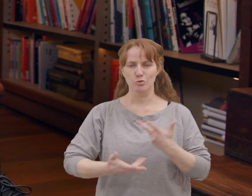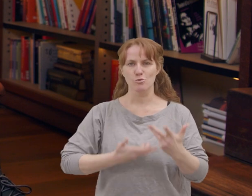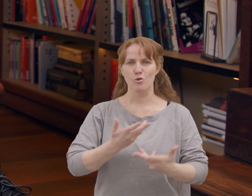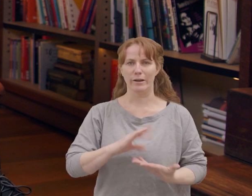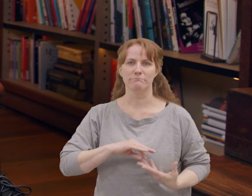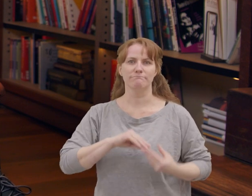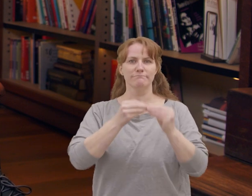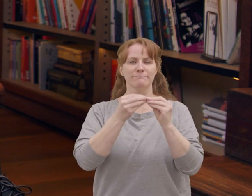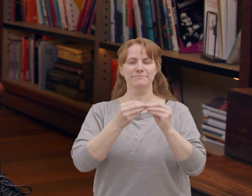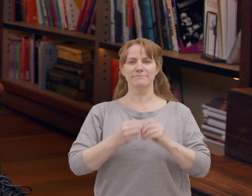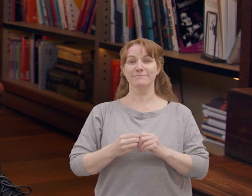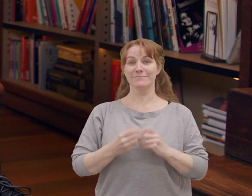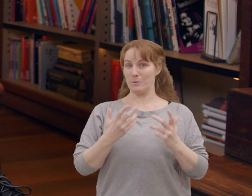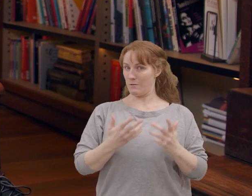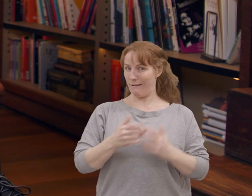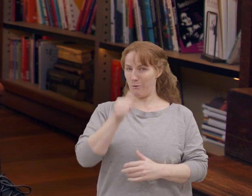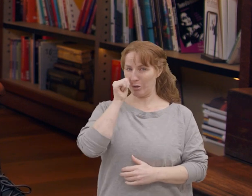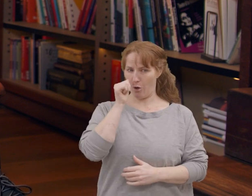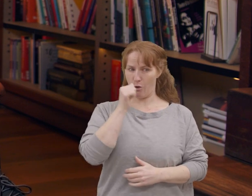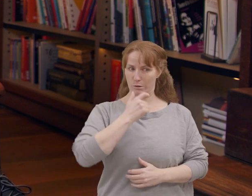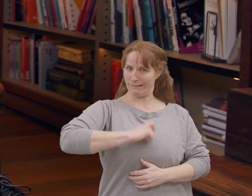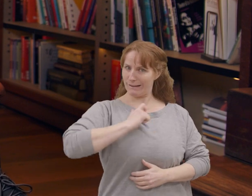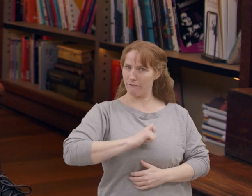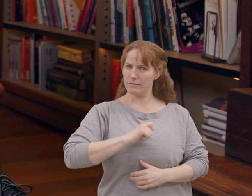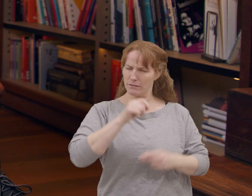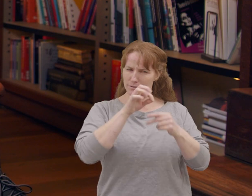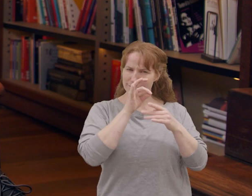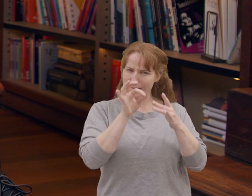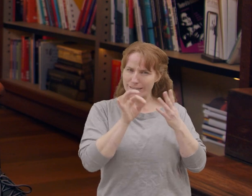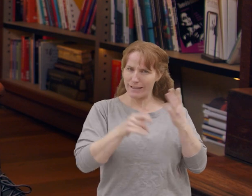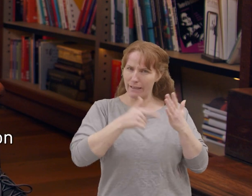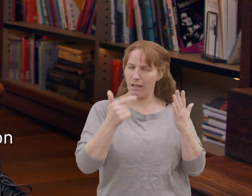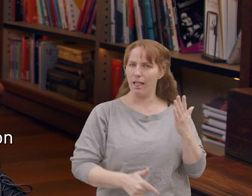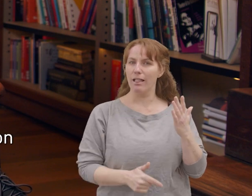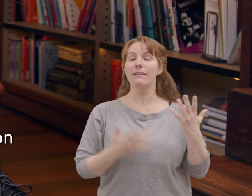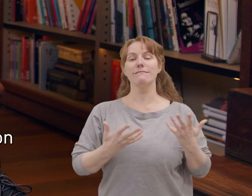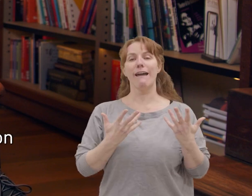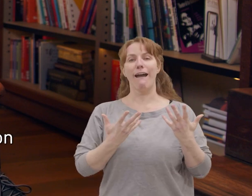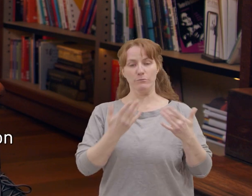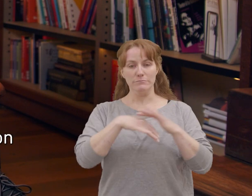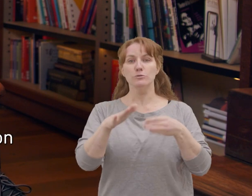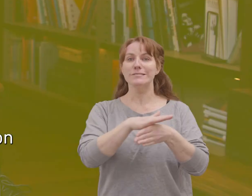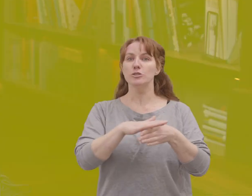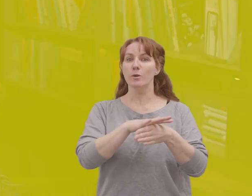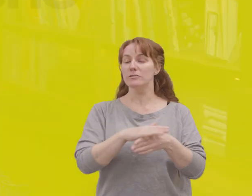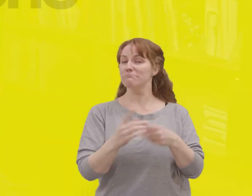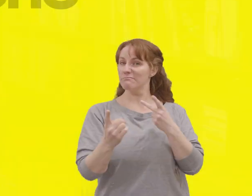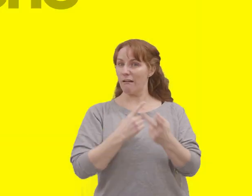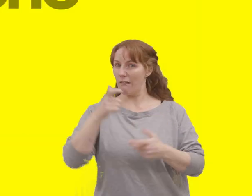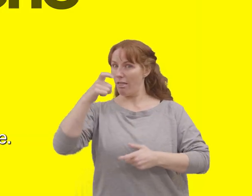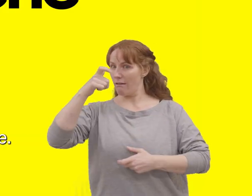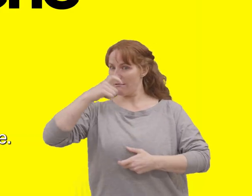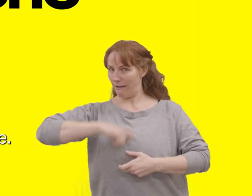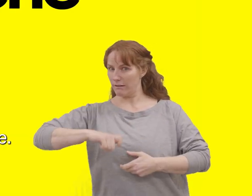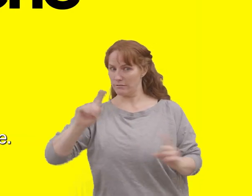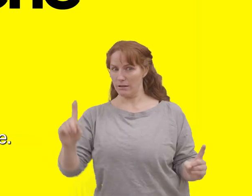creates a story. So now that we know in detail who our character is, we're going to put them in a situation with another